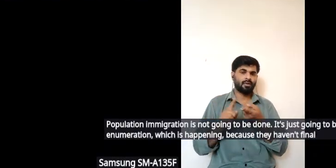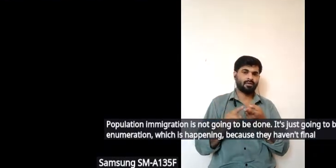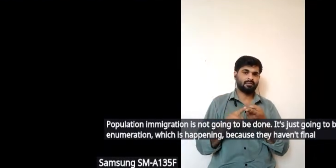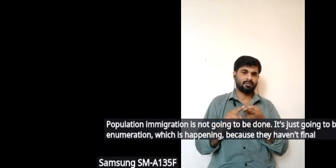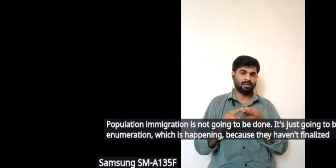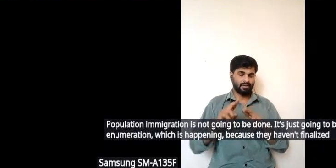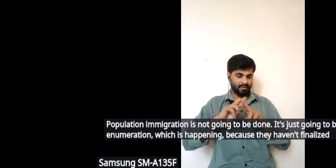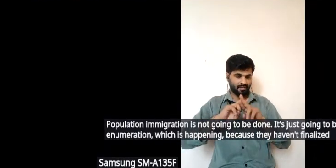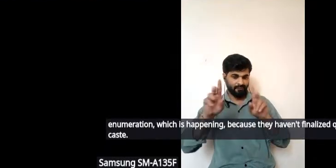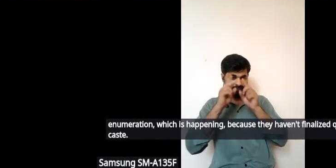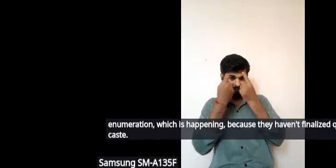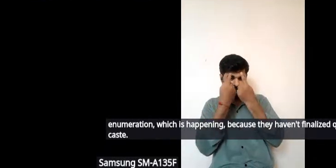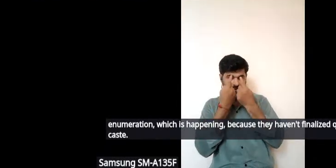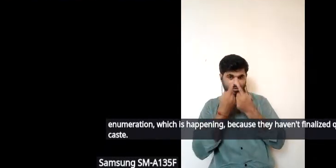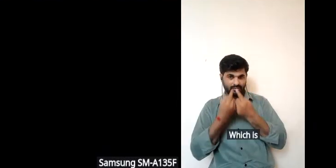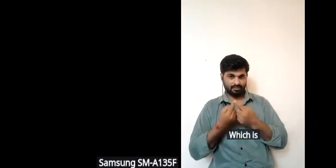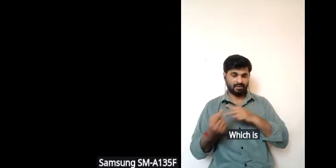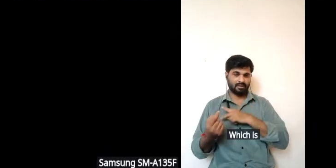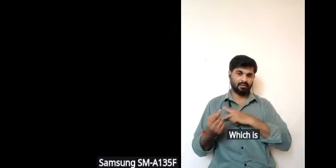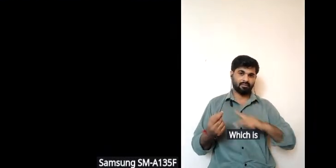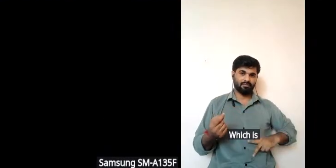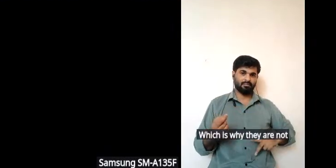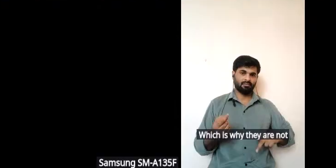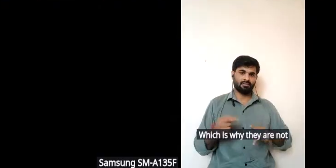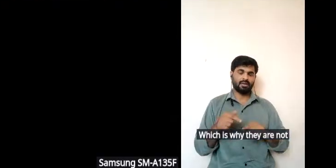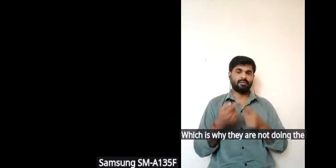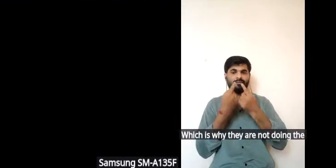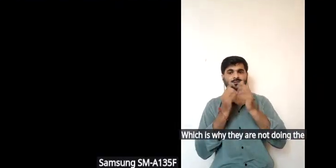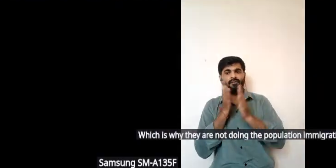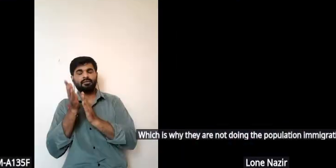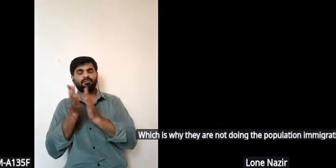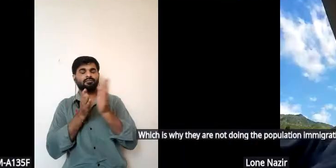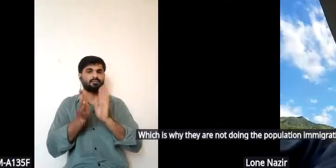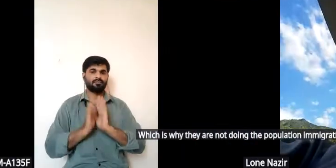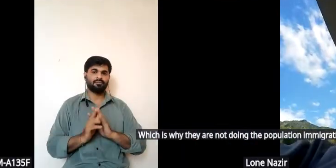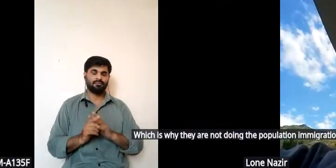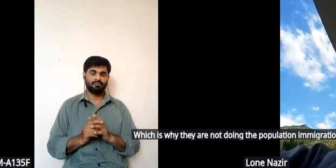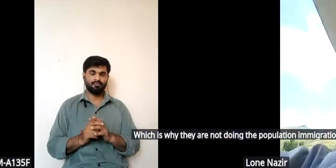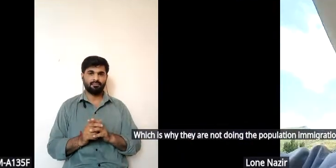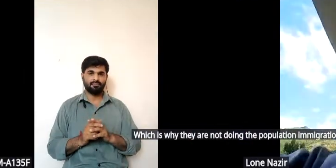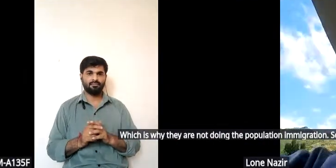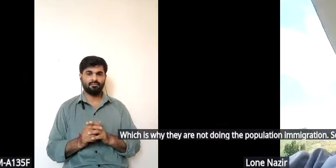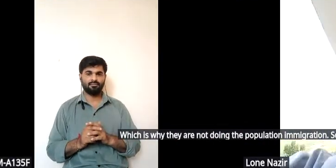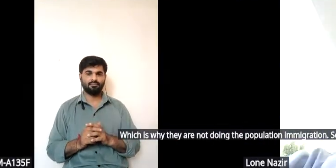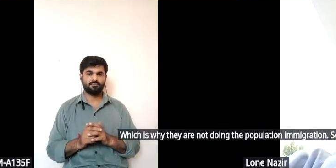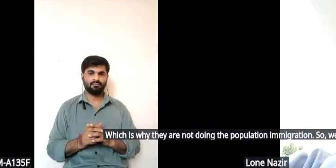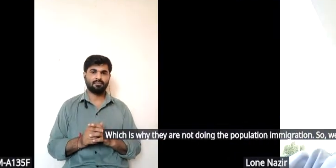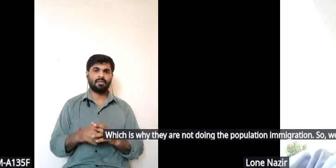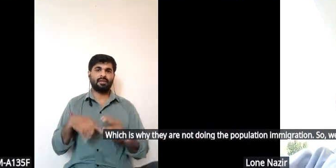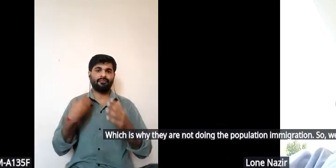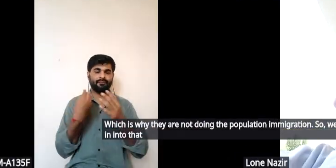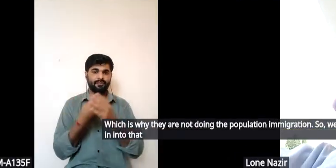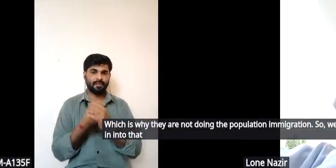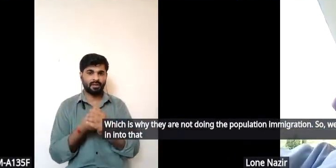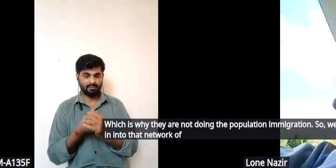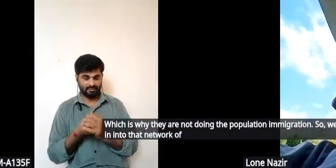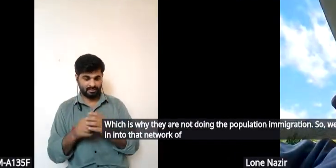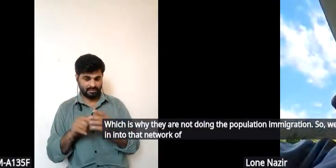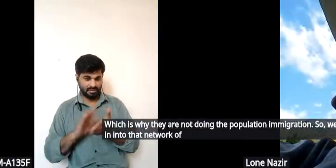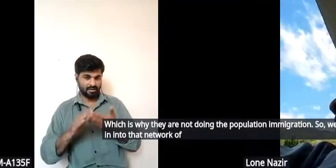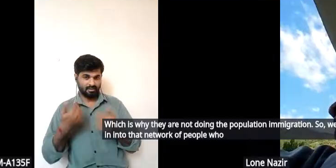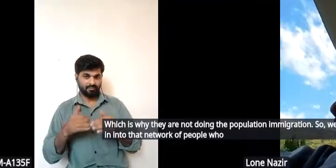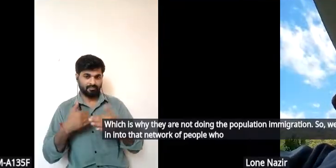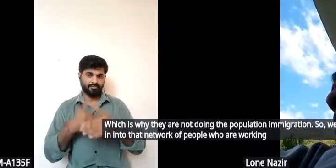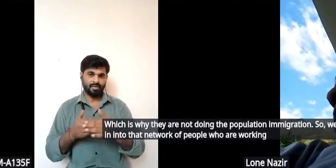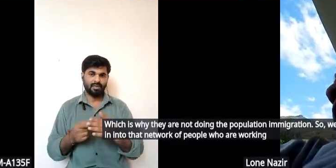questions on caste, which is why they are not doing the population enumeration. So we can also tap into that network of people who are